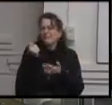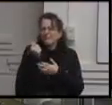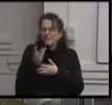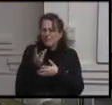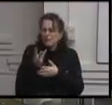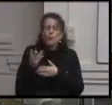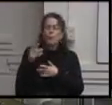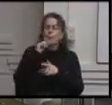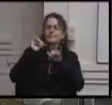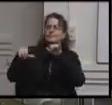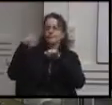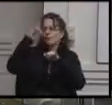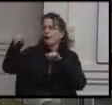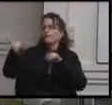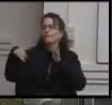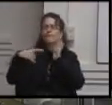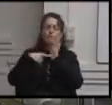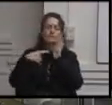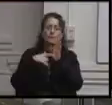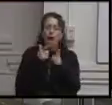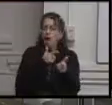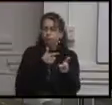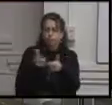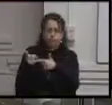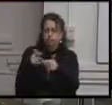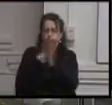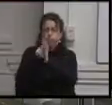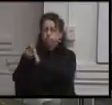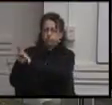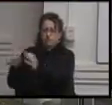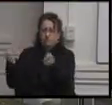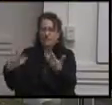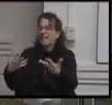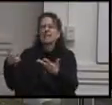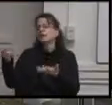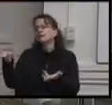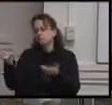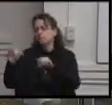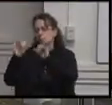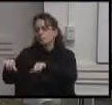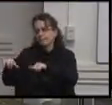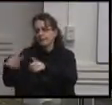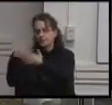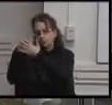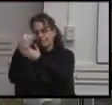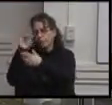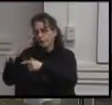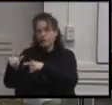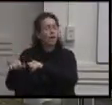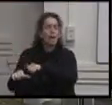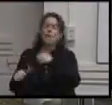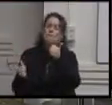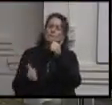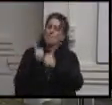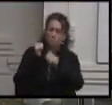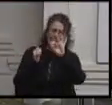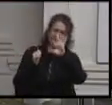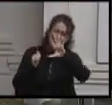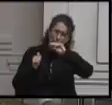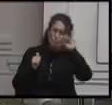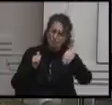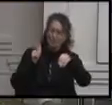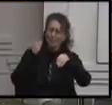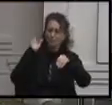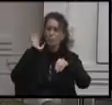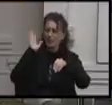in jail now, David, but would not be coming back to the community or expected to. But pretty much everybody else is going to come back. So same with the